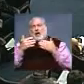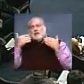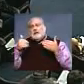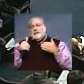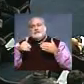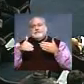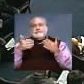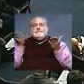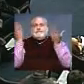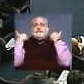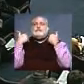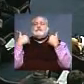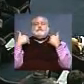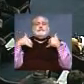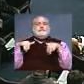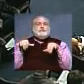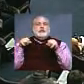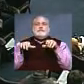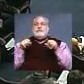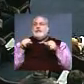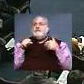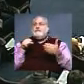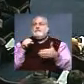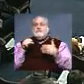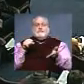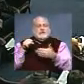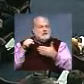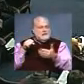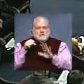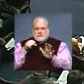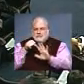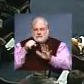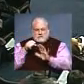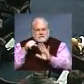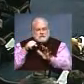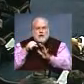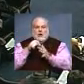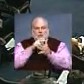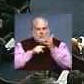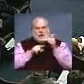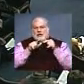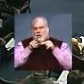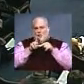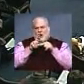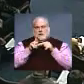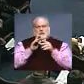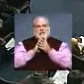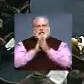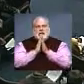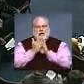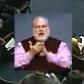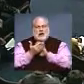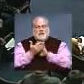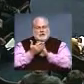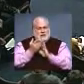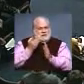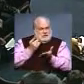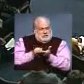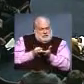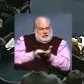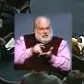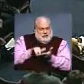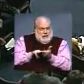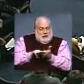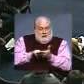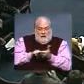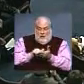no willy-nilly as projects come up, let's talk about what we want Little Rock to be. Let's talk about what Atlanta